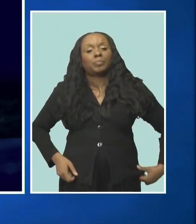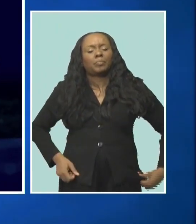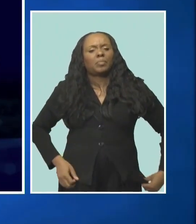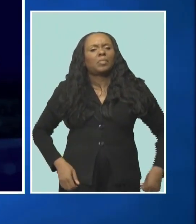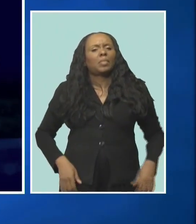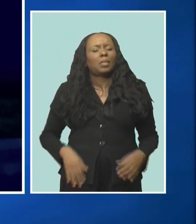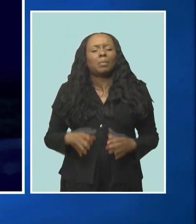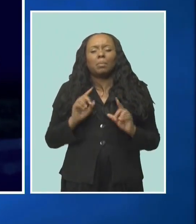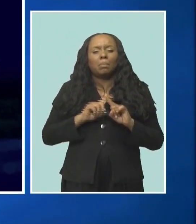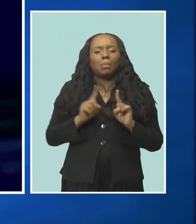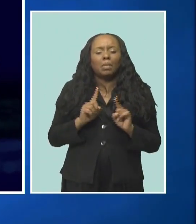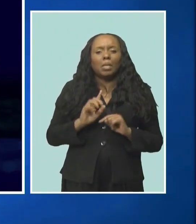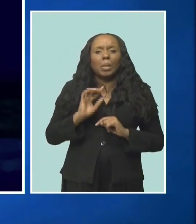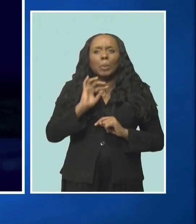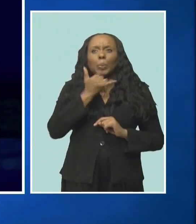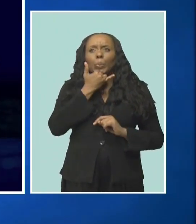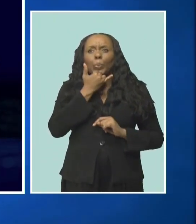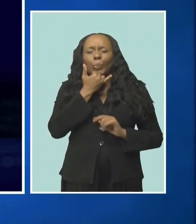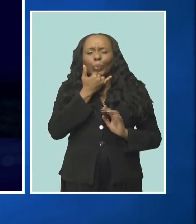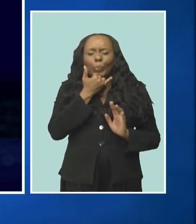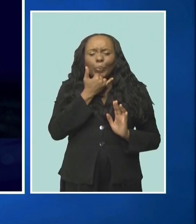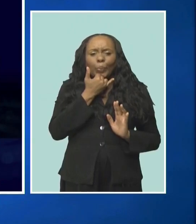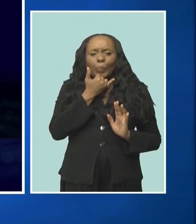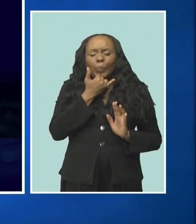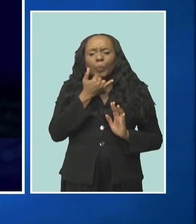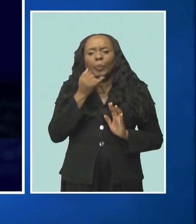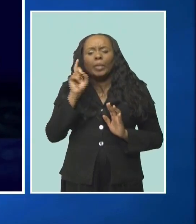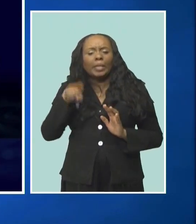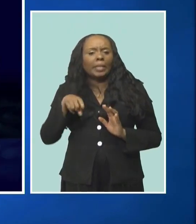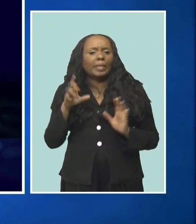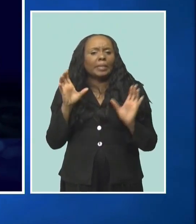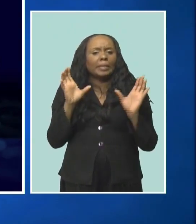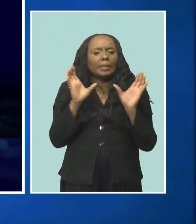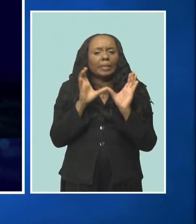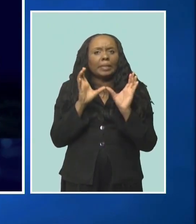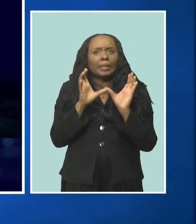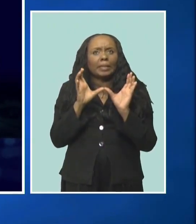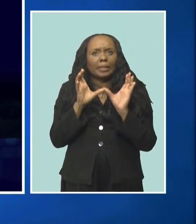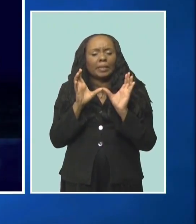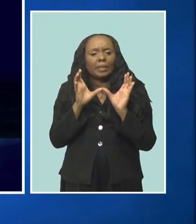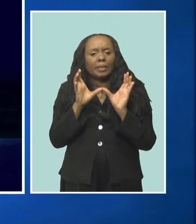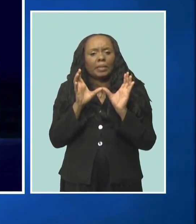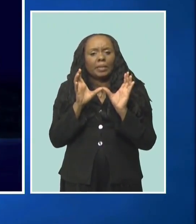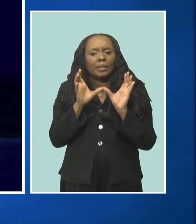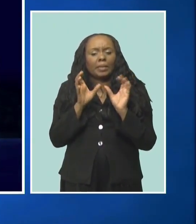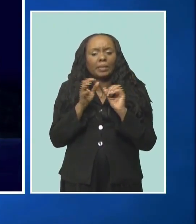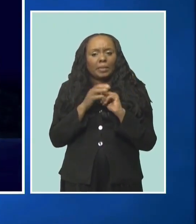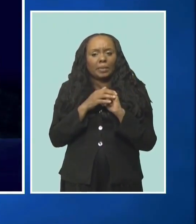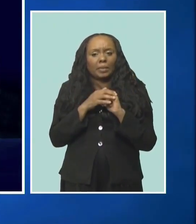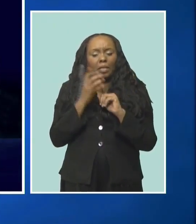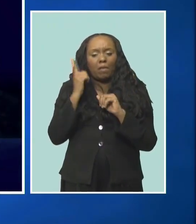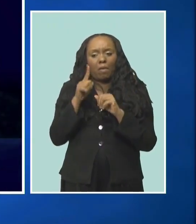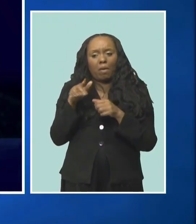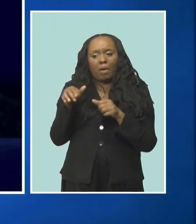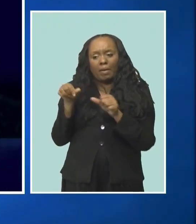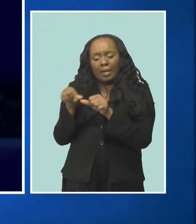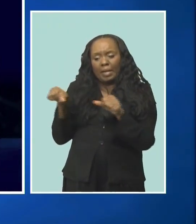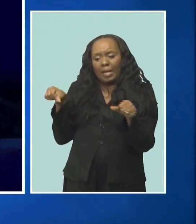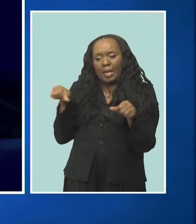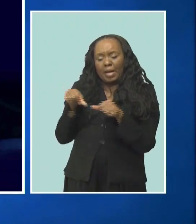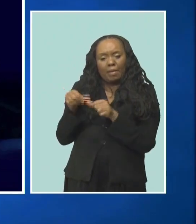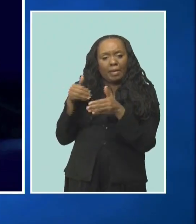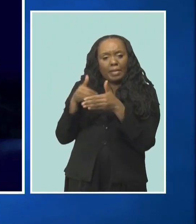hiccup in that we had to get the certification for the weighbridge, which is that area of the factory